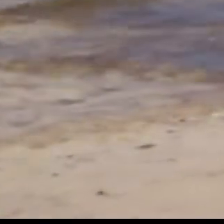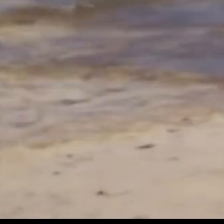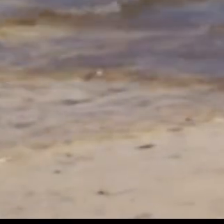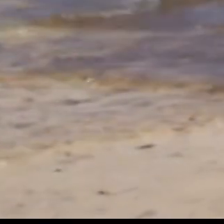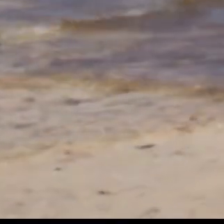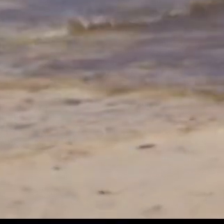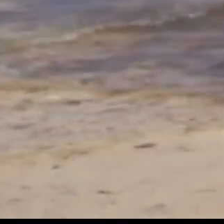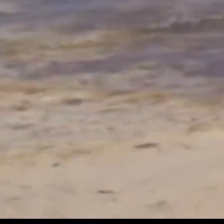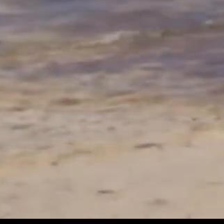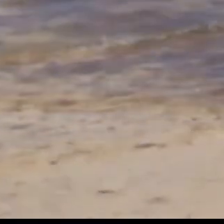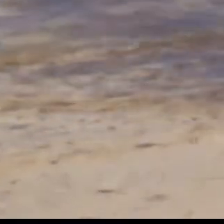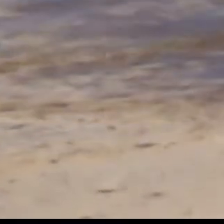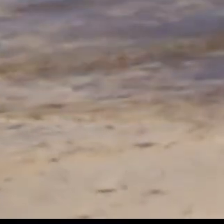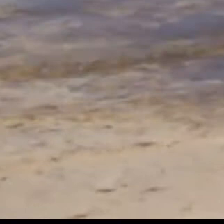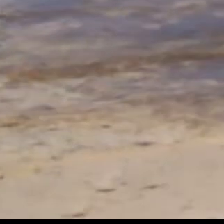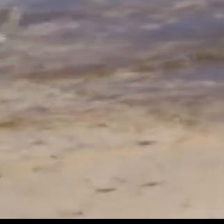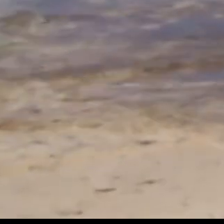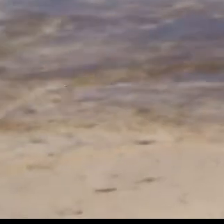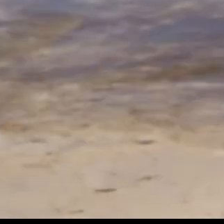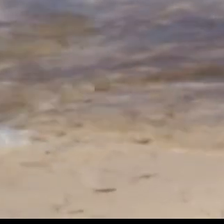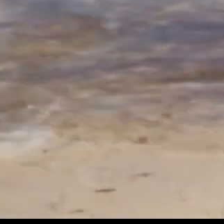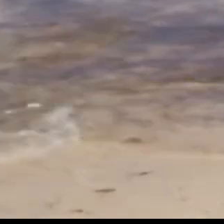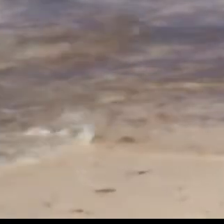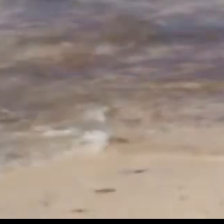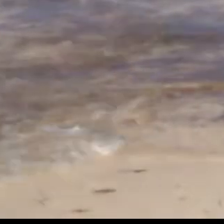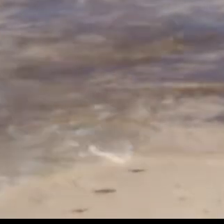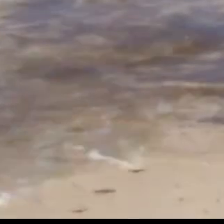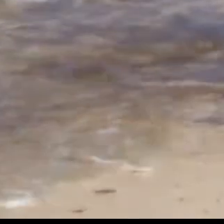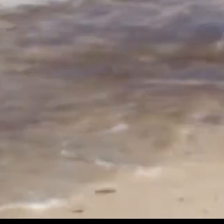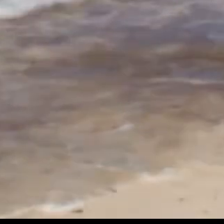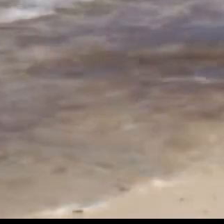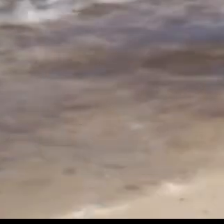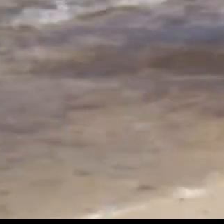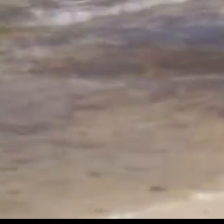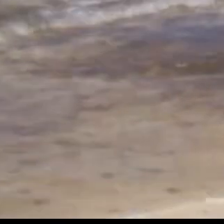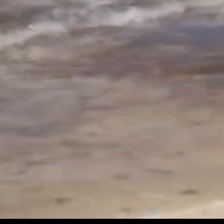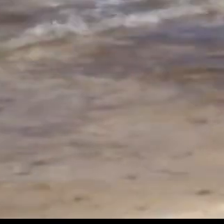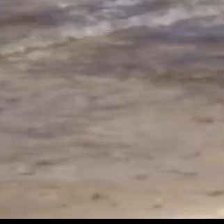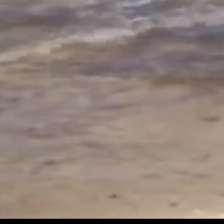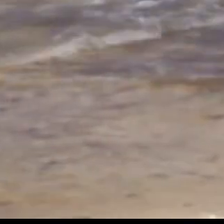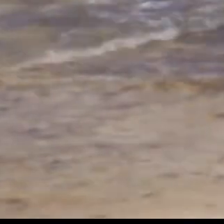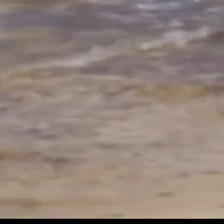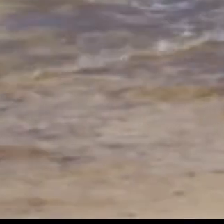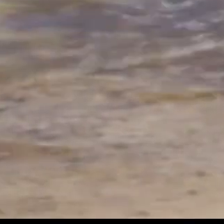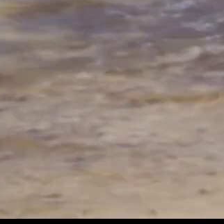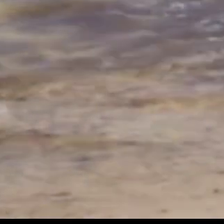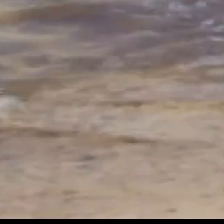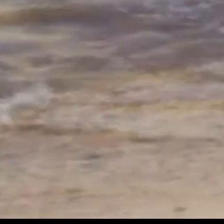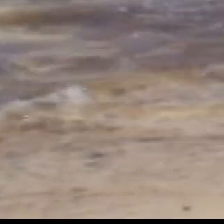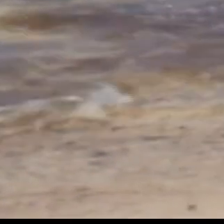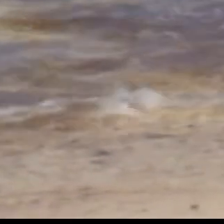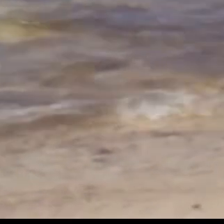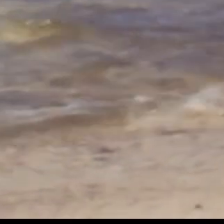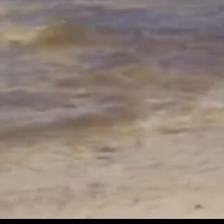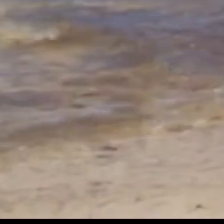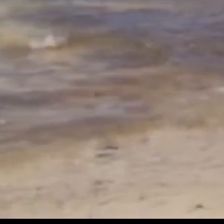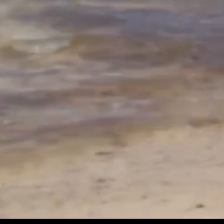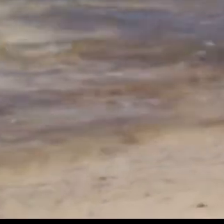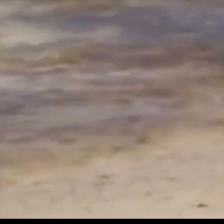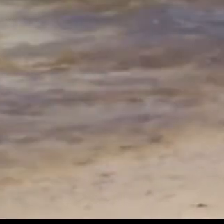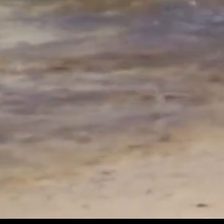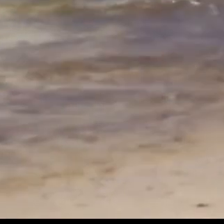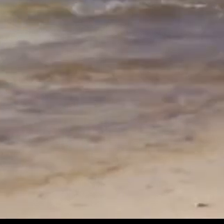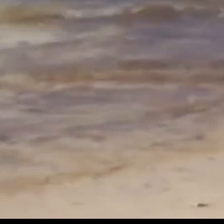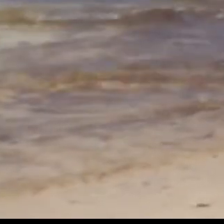the Minister of Agriculture and Marine Resources calling for stiffer penalties for those who break the Fisheries Act. We've got the